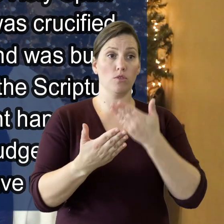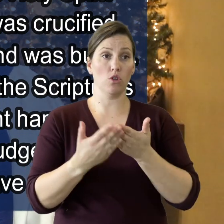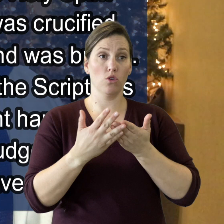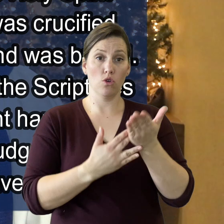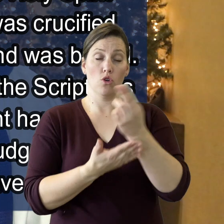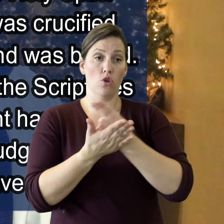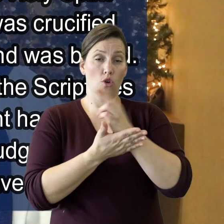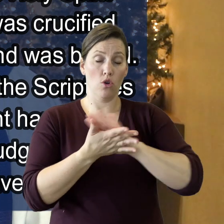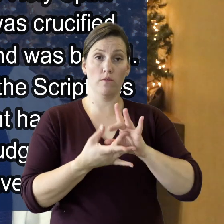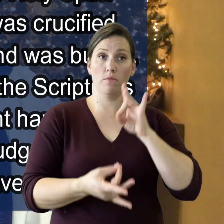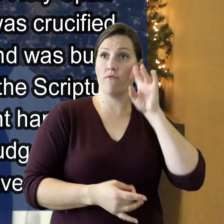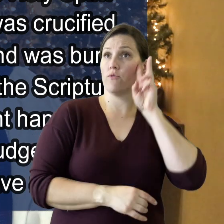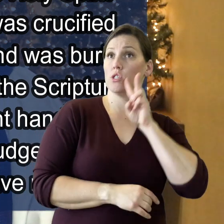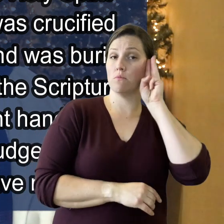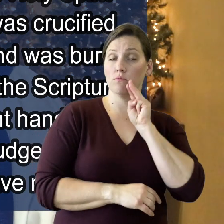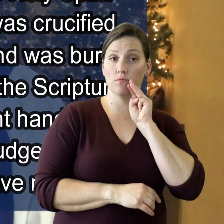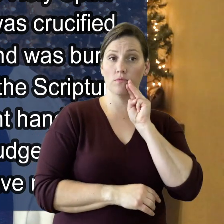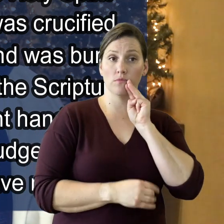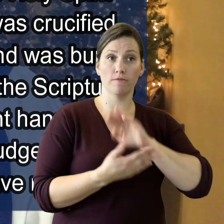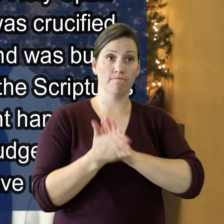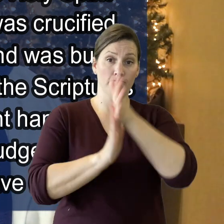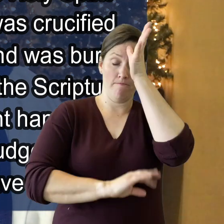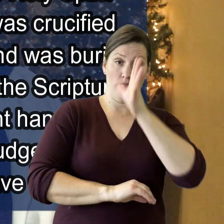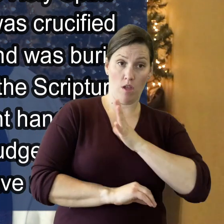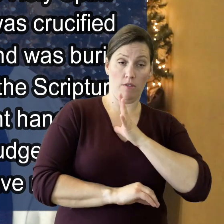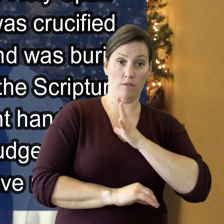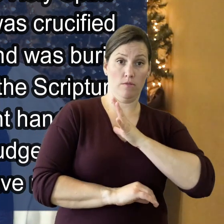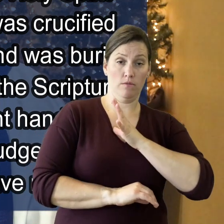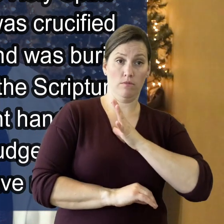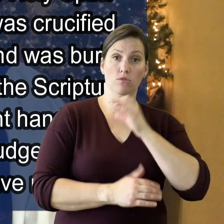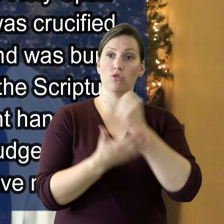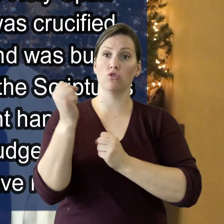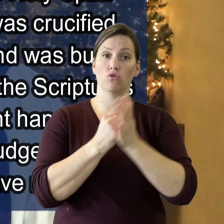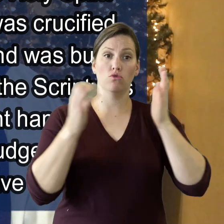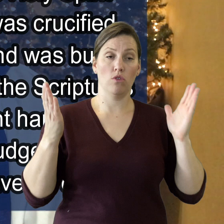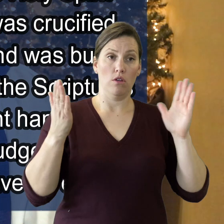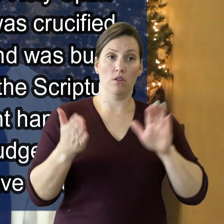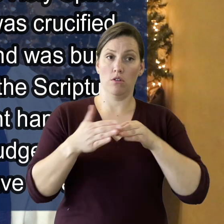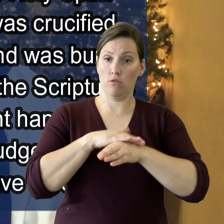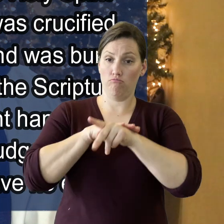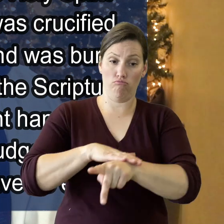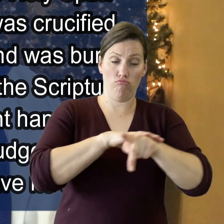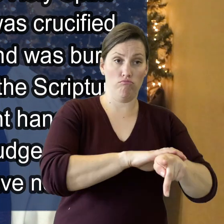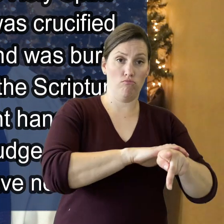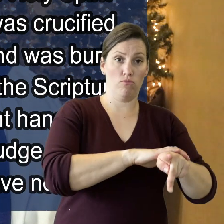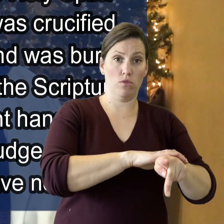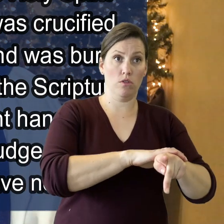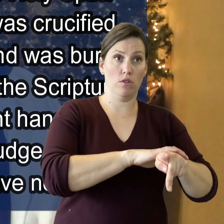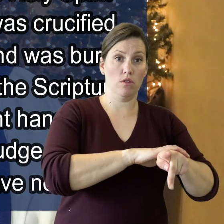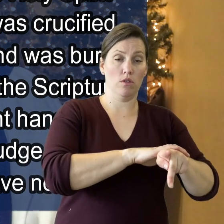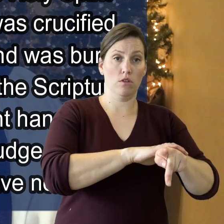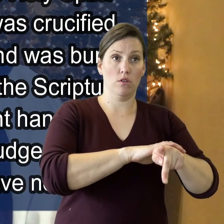the Holy Spirit of the Virgin Mary, and was made man, and was crucified also for us under Pontius